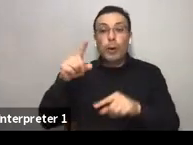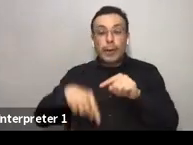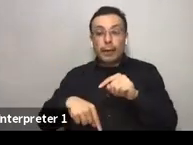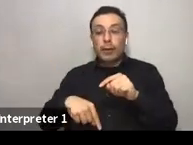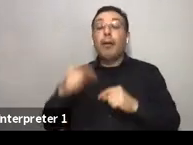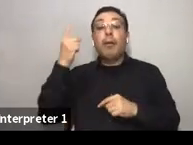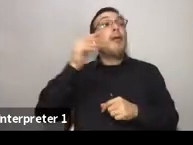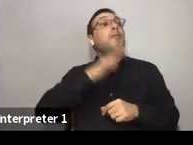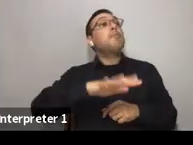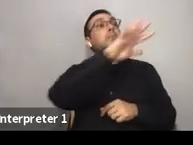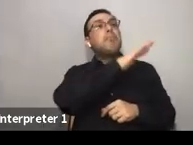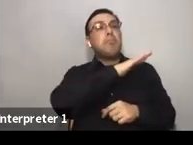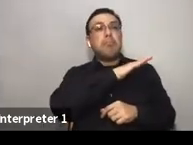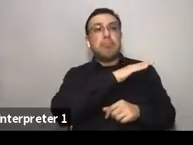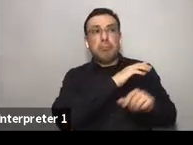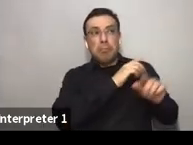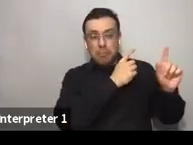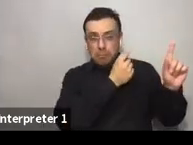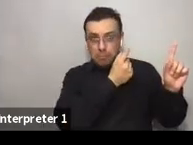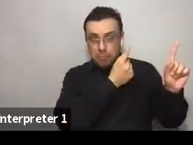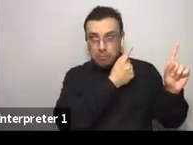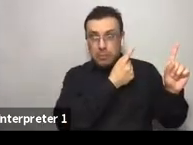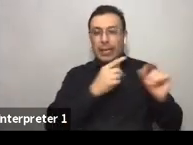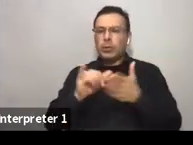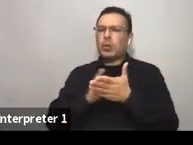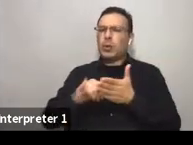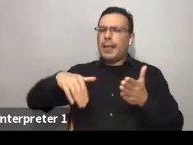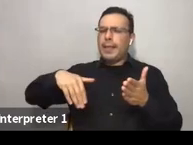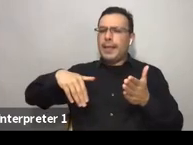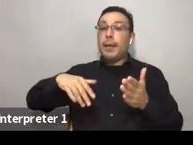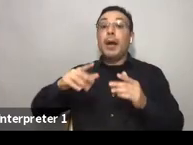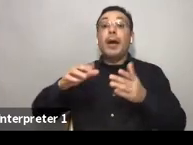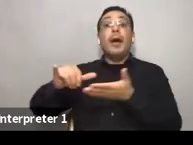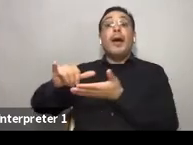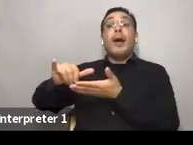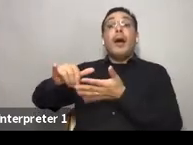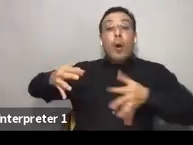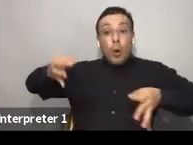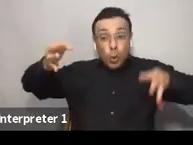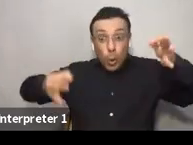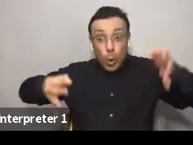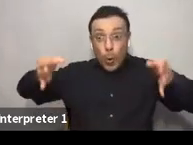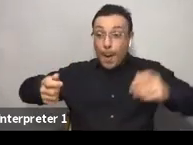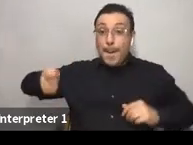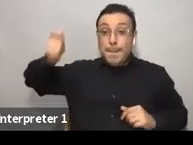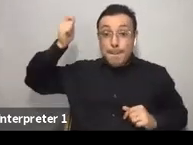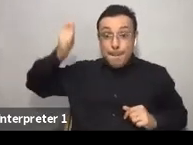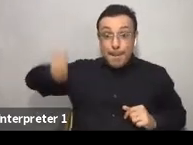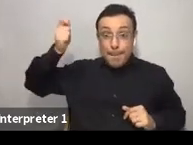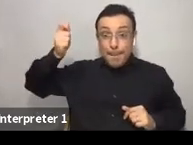but in those states, the court cannot force the survivor or their advocate to disclose information that's been shared between